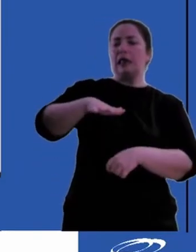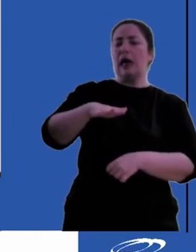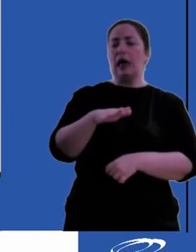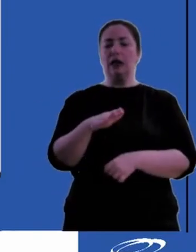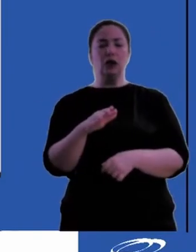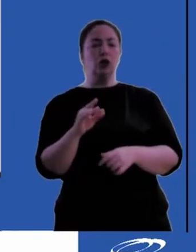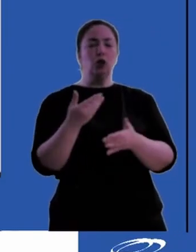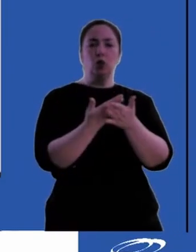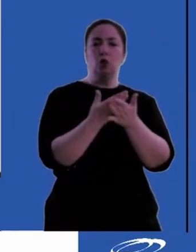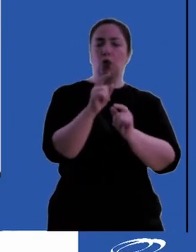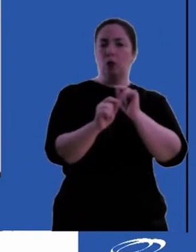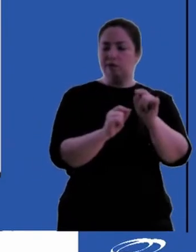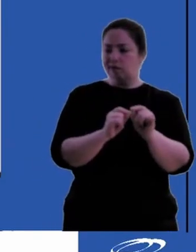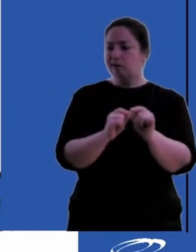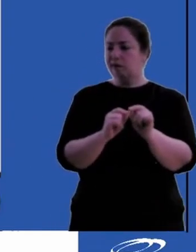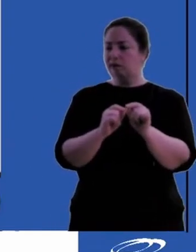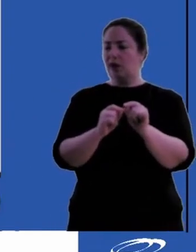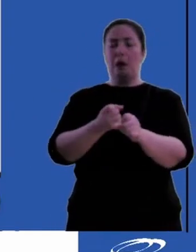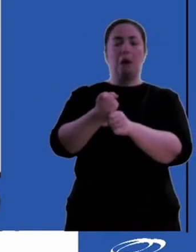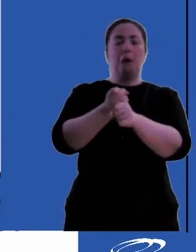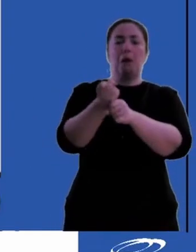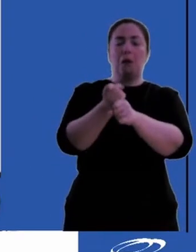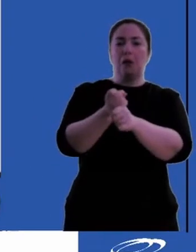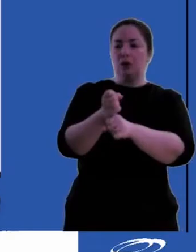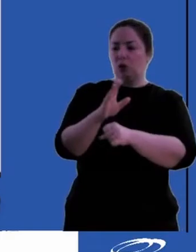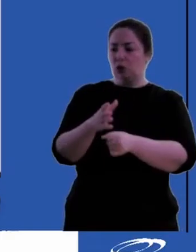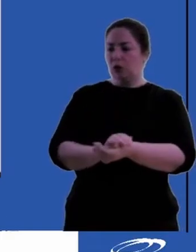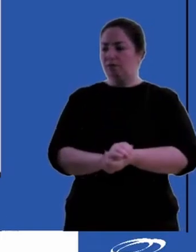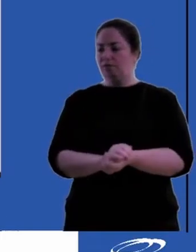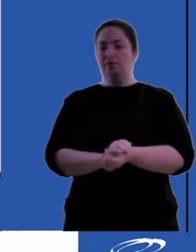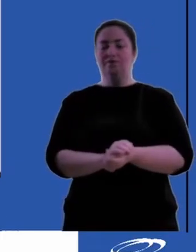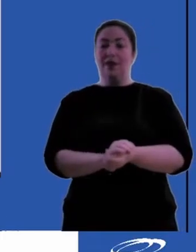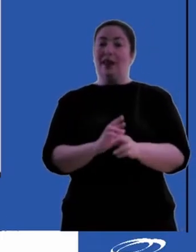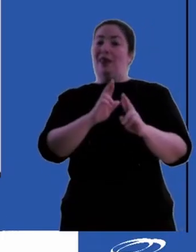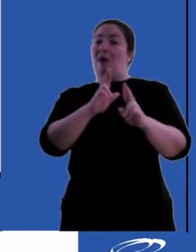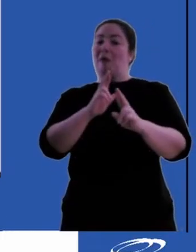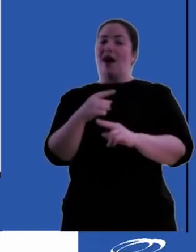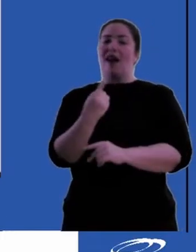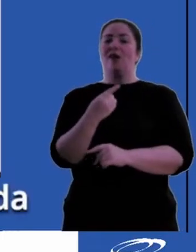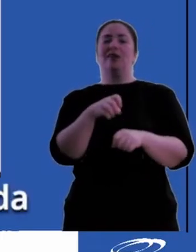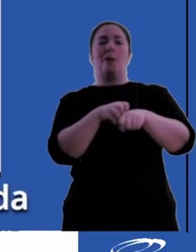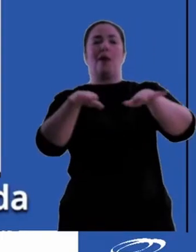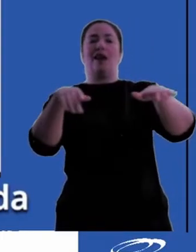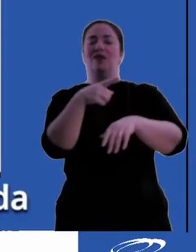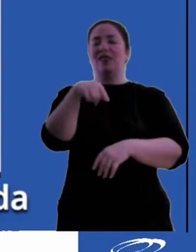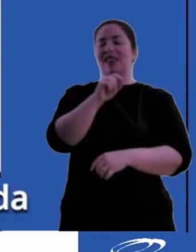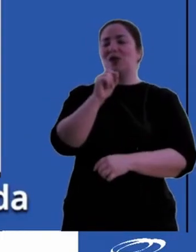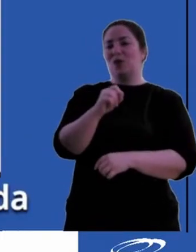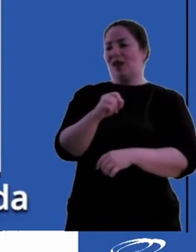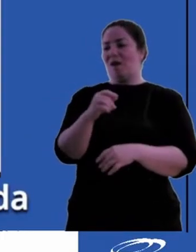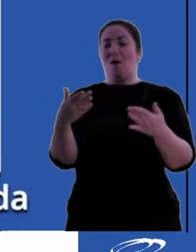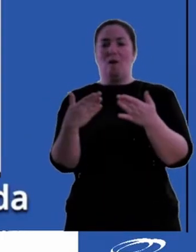many years, and hopefully I can share some of what I've learned about this and some of where the field is in terms of